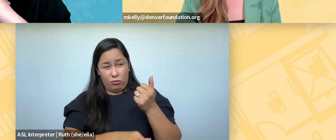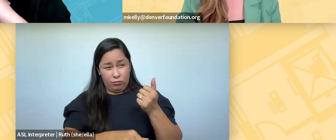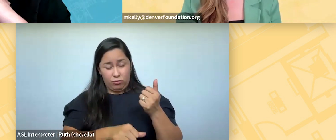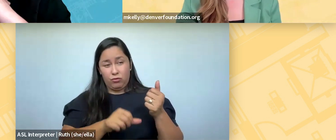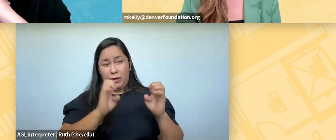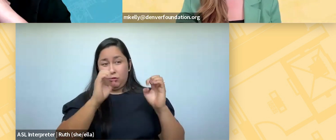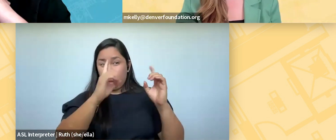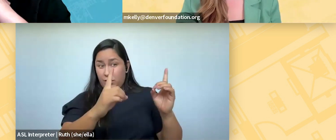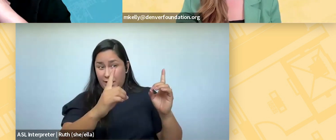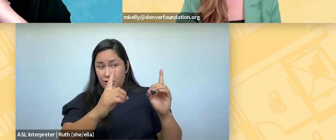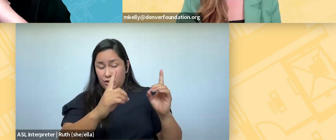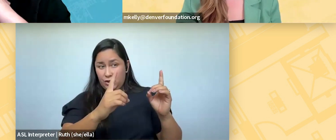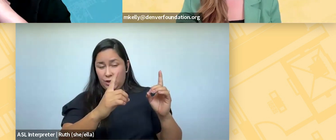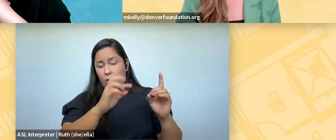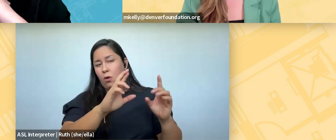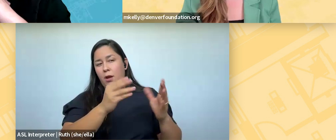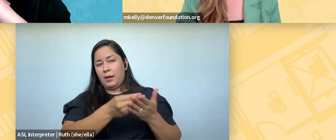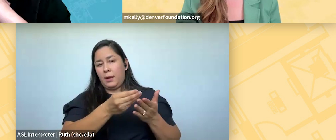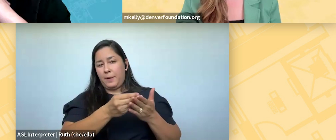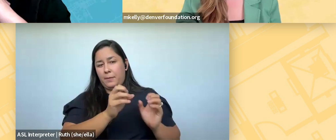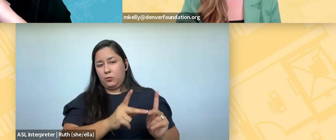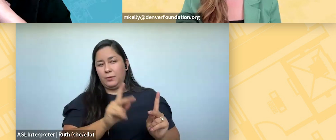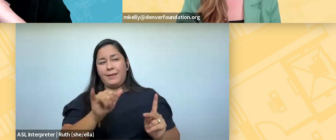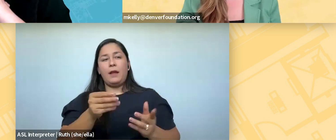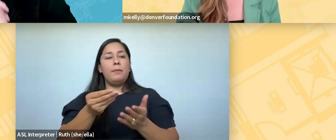grocery shopping is done during the school day.